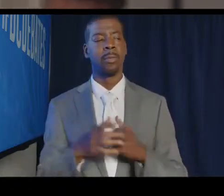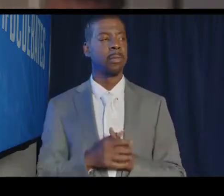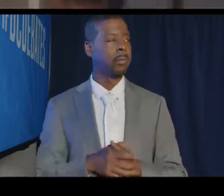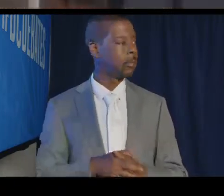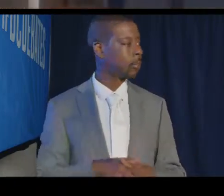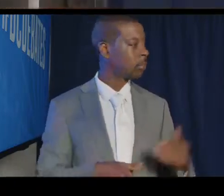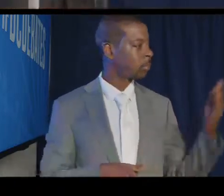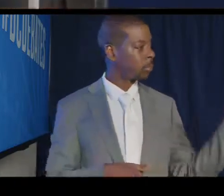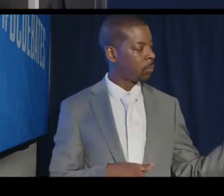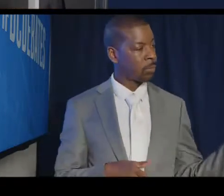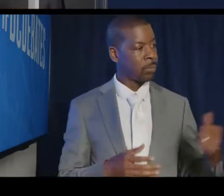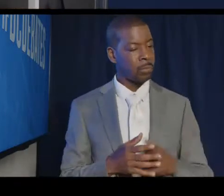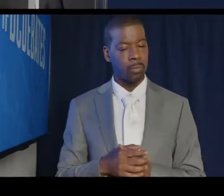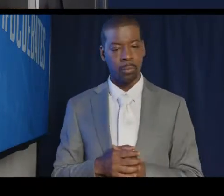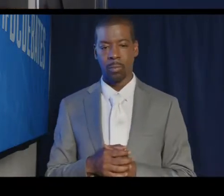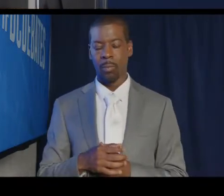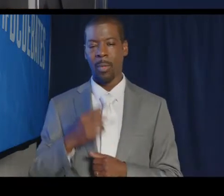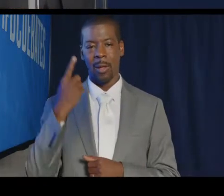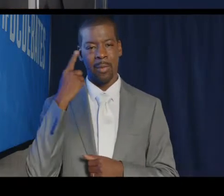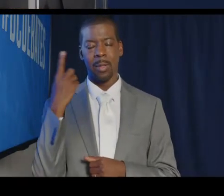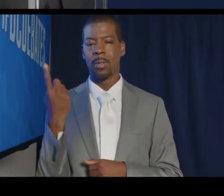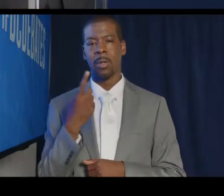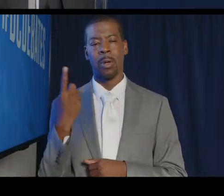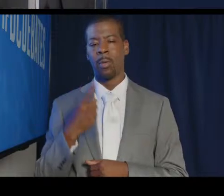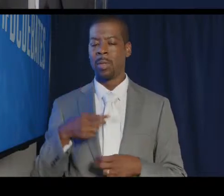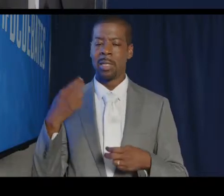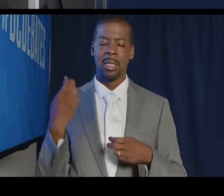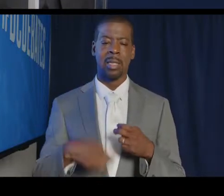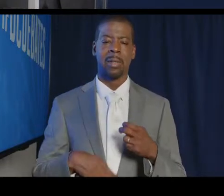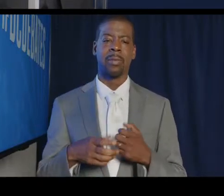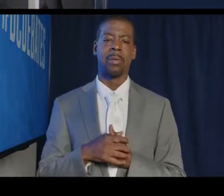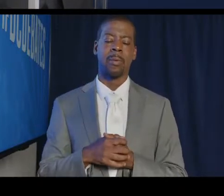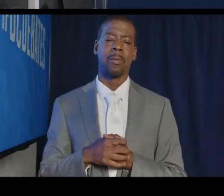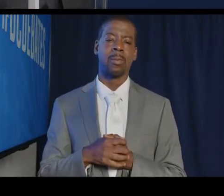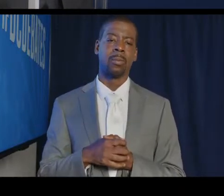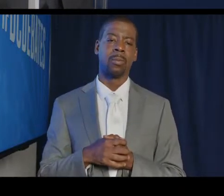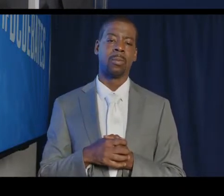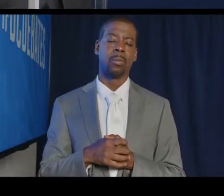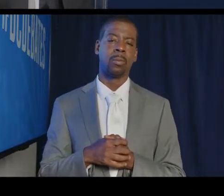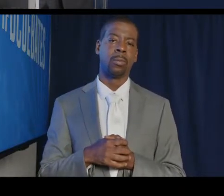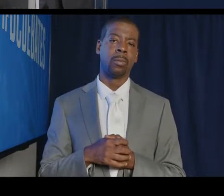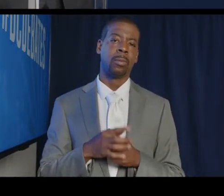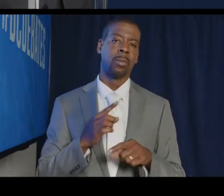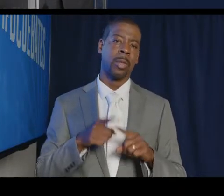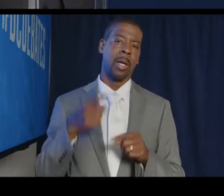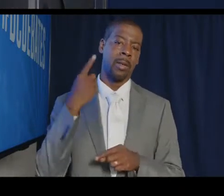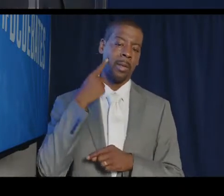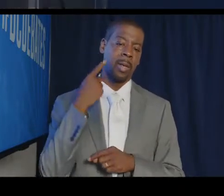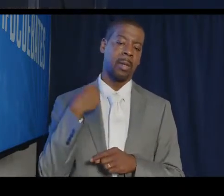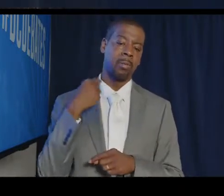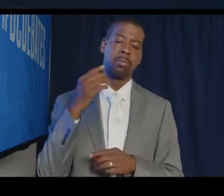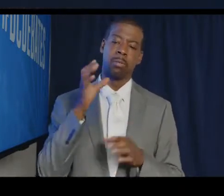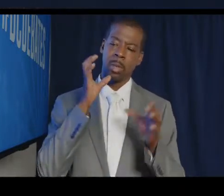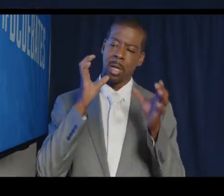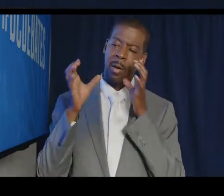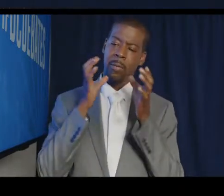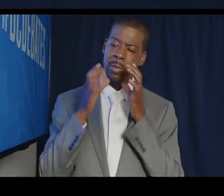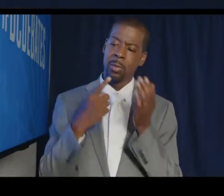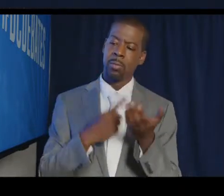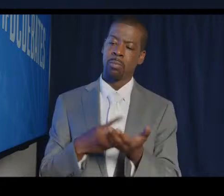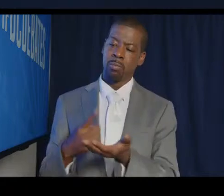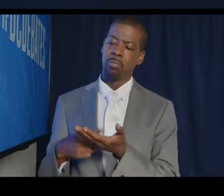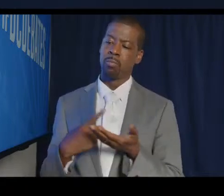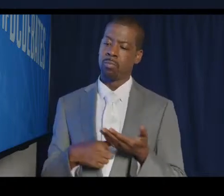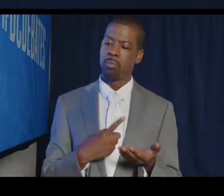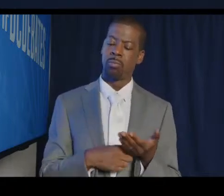I think you're always going to find difficulty in finding something that's a direct correlation. But what I do think, based on the conversations, all the conversations that were had around that